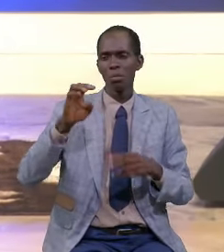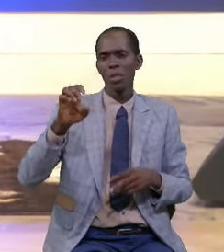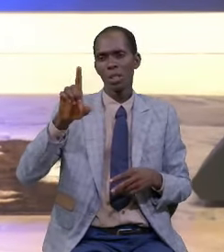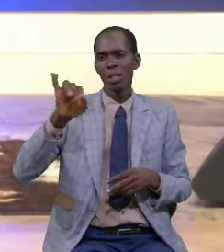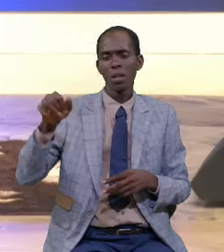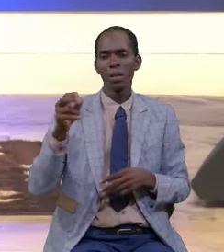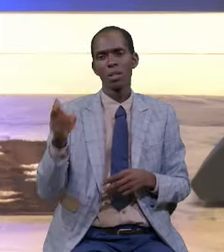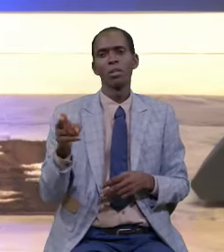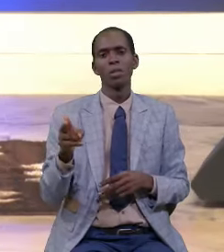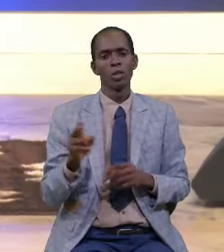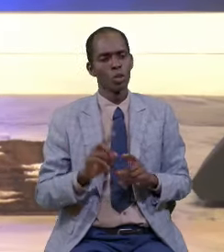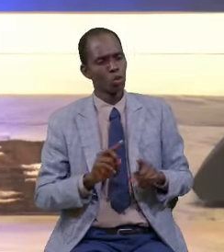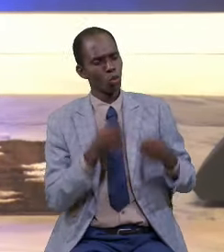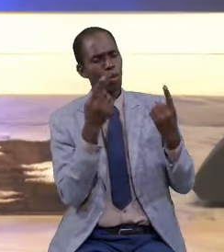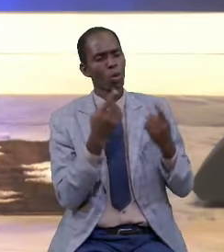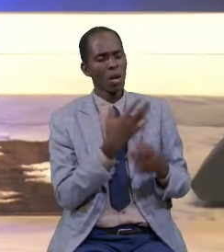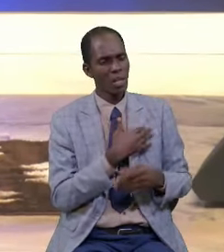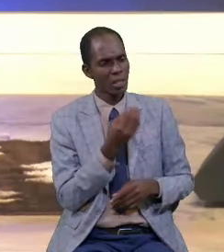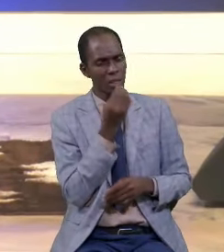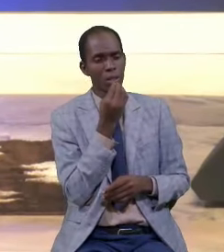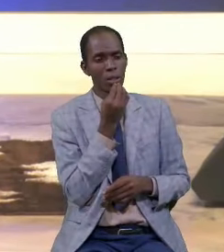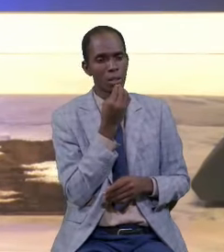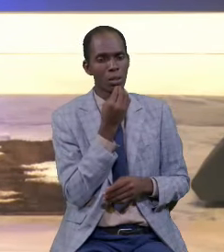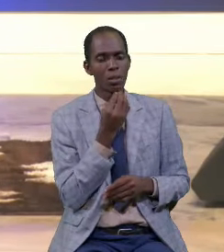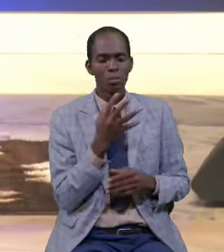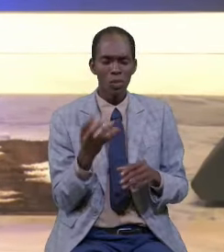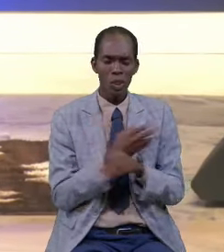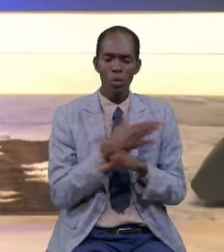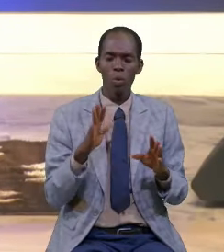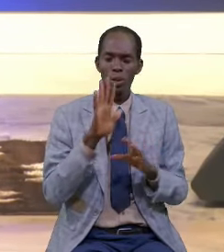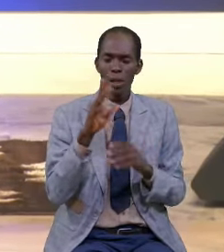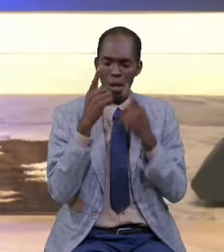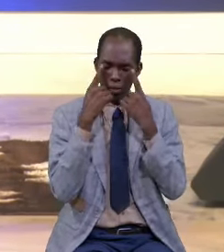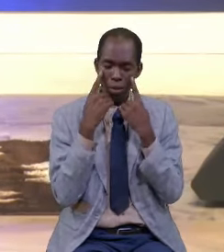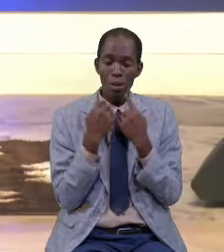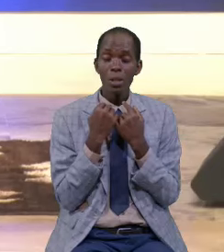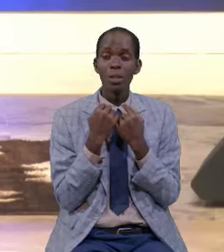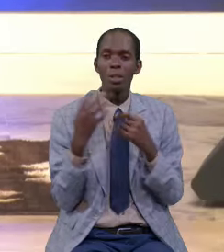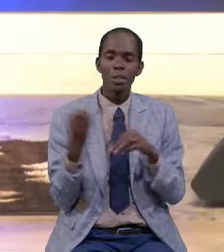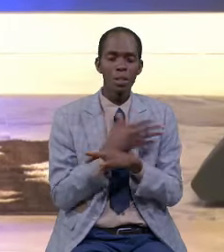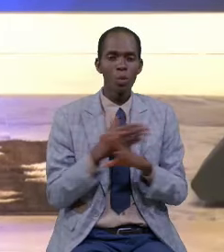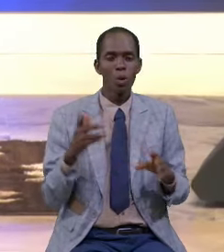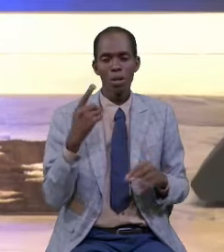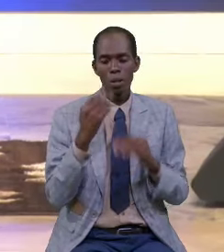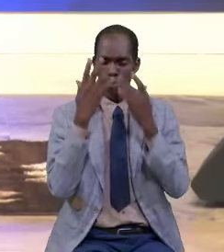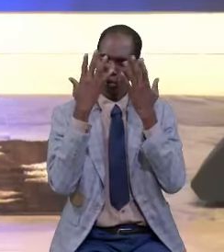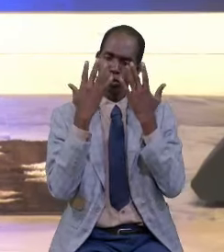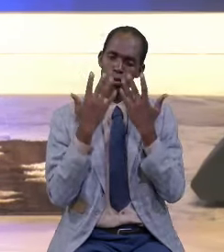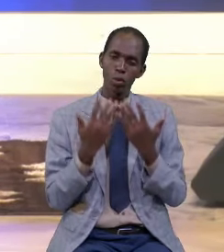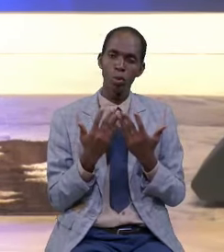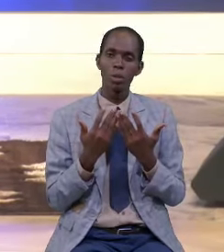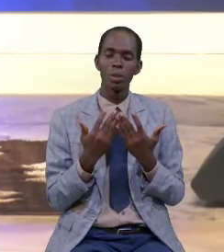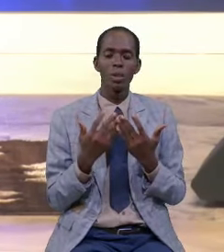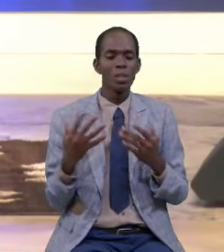Go up and eat. Wipe away the tears. Wipe away the sorrow. Take